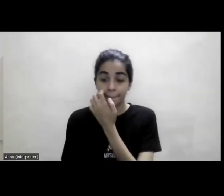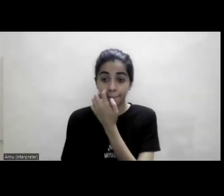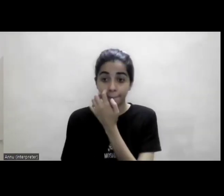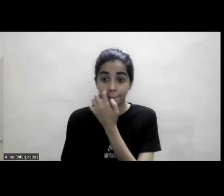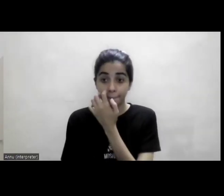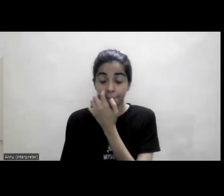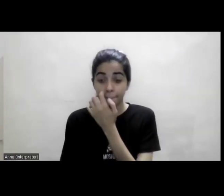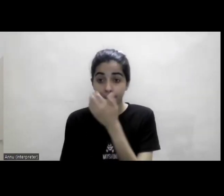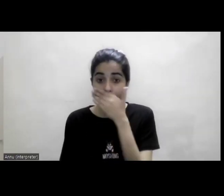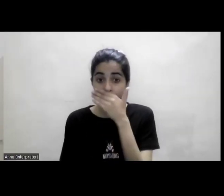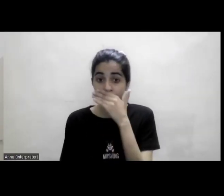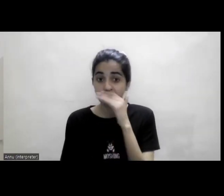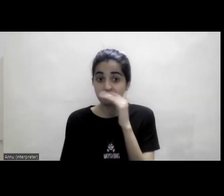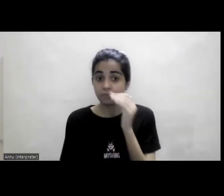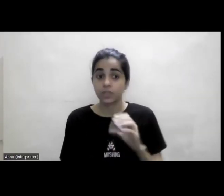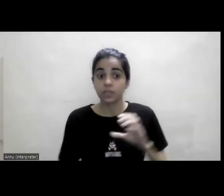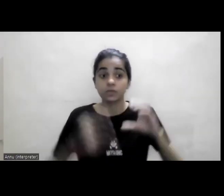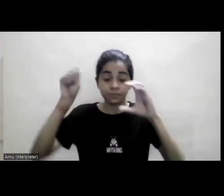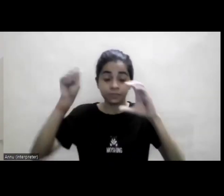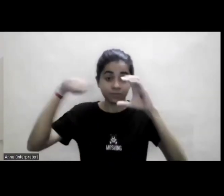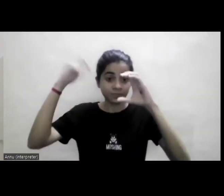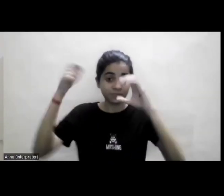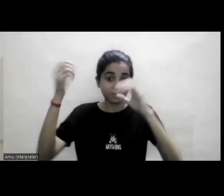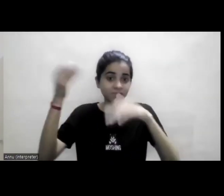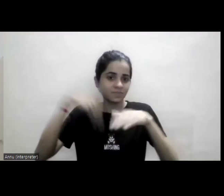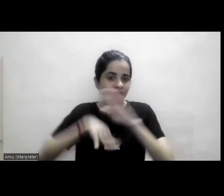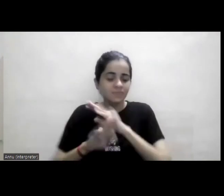So this is a scene from the film